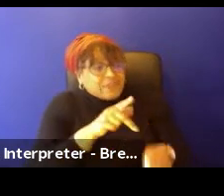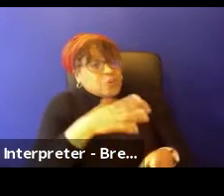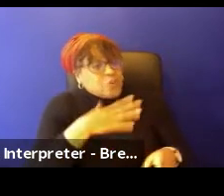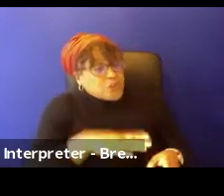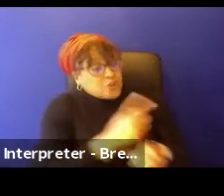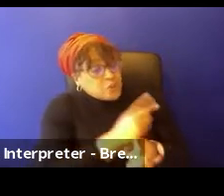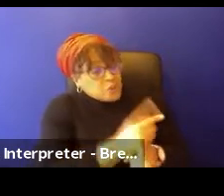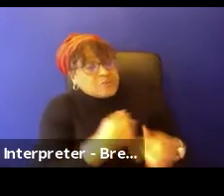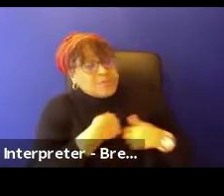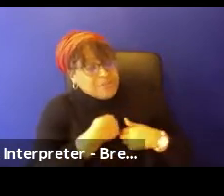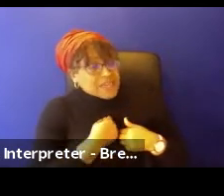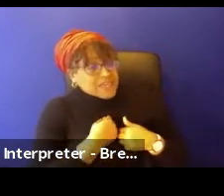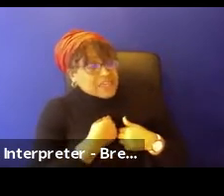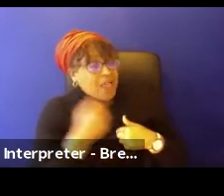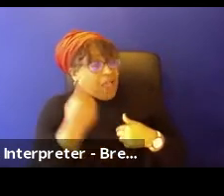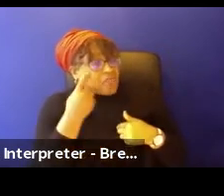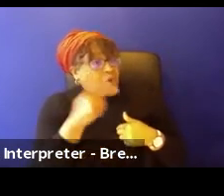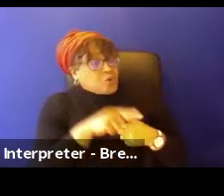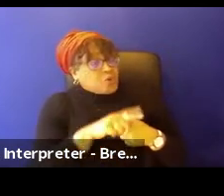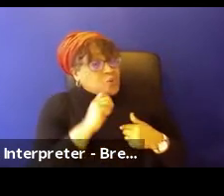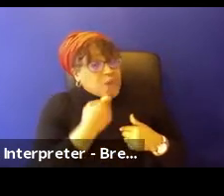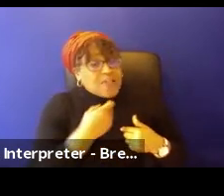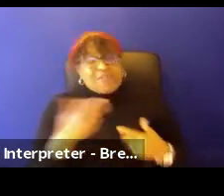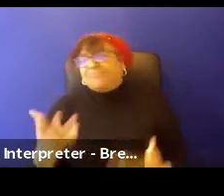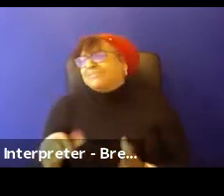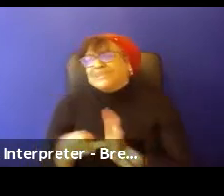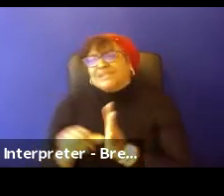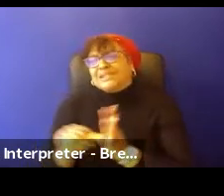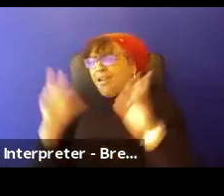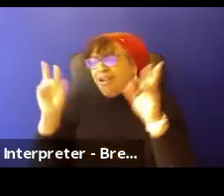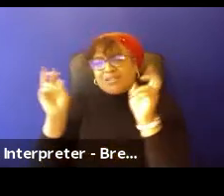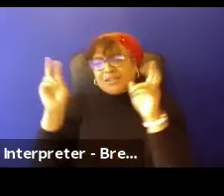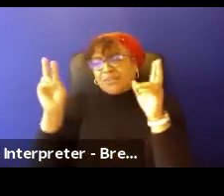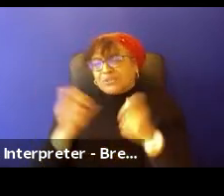No. And It's a hard topic. I know.